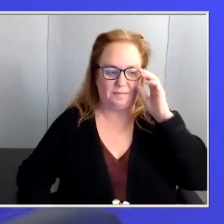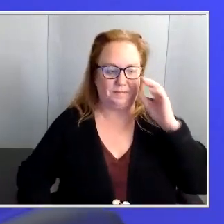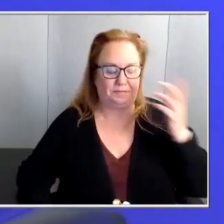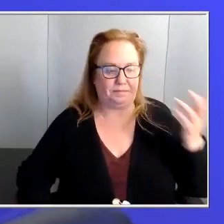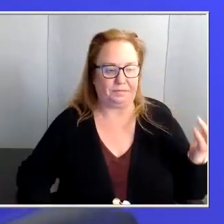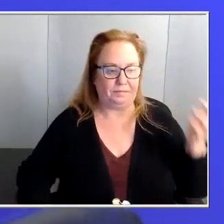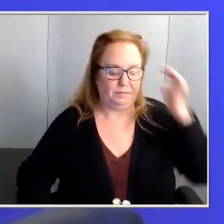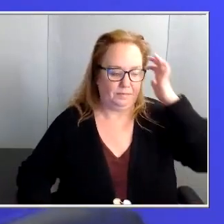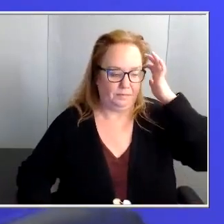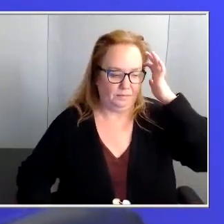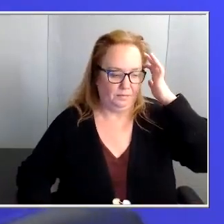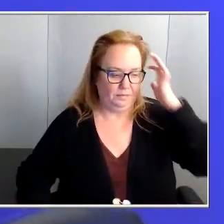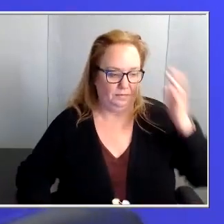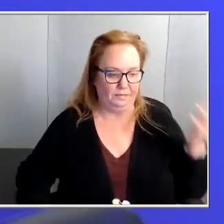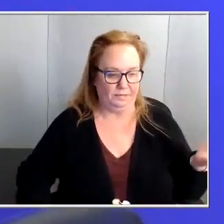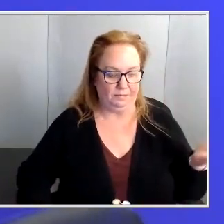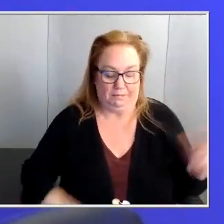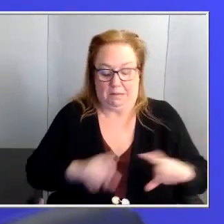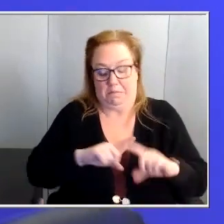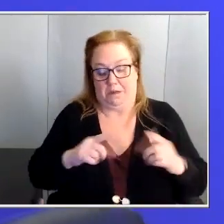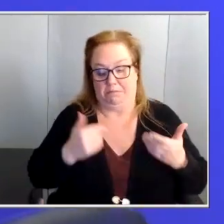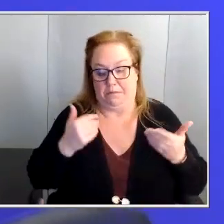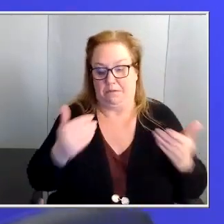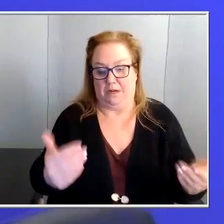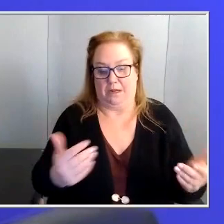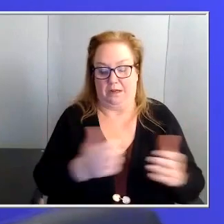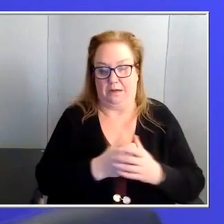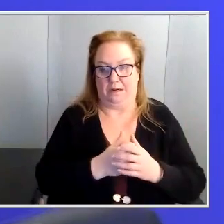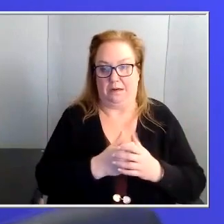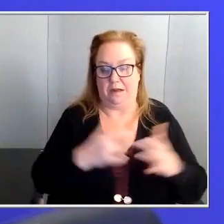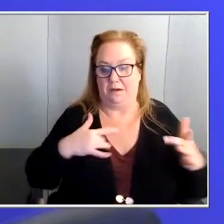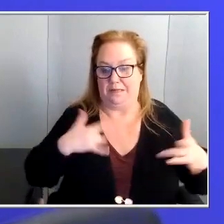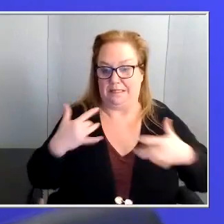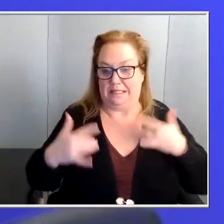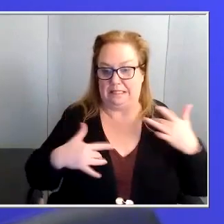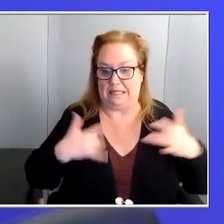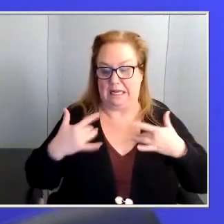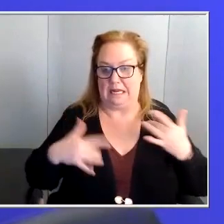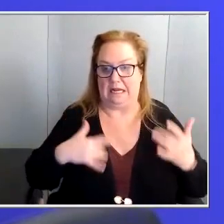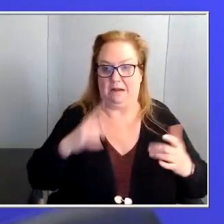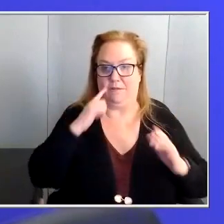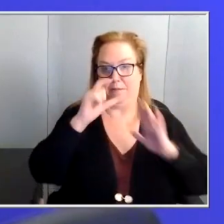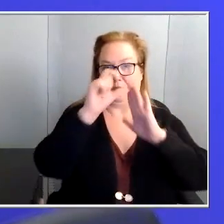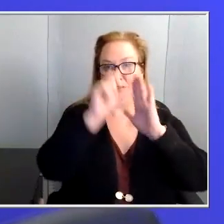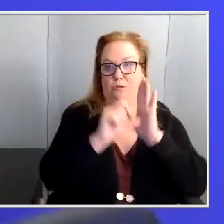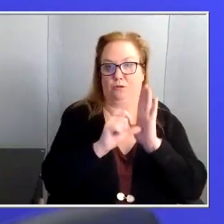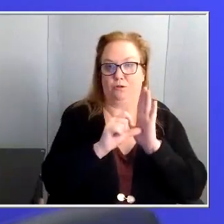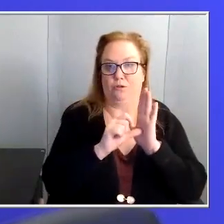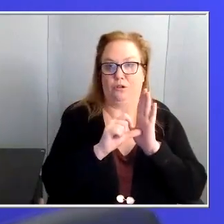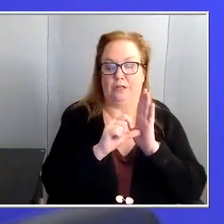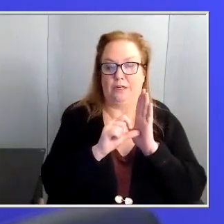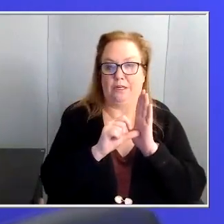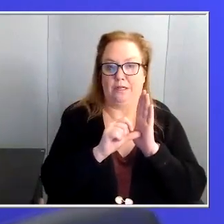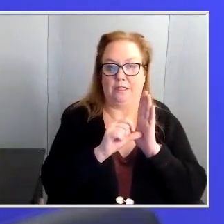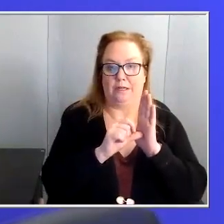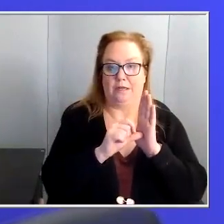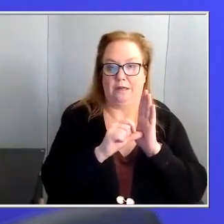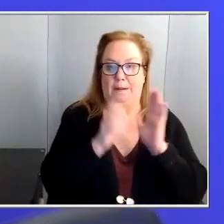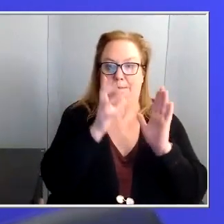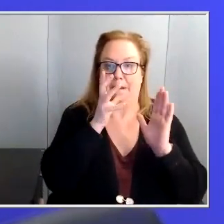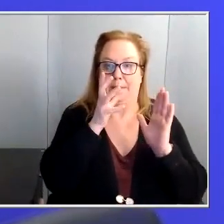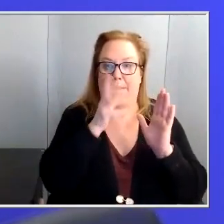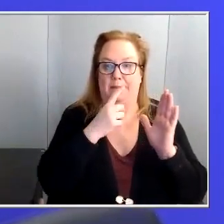But I did it. I was excited to do my surgery. My mom would say that